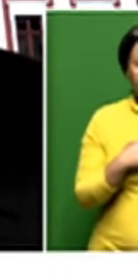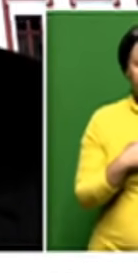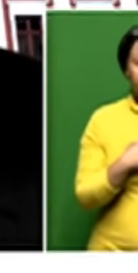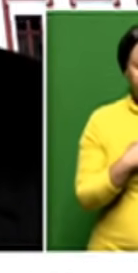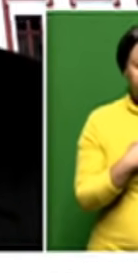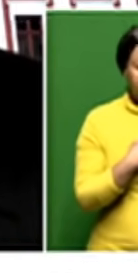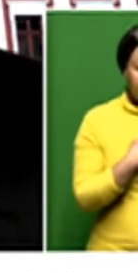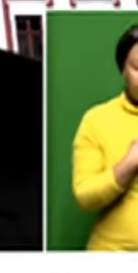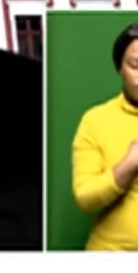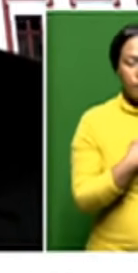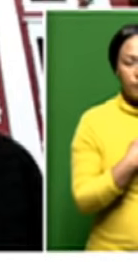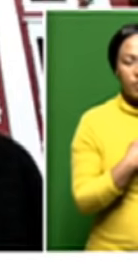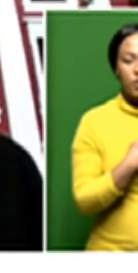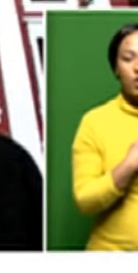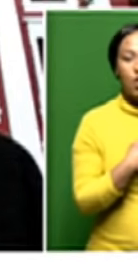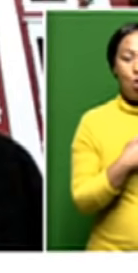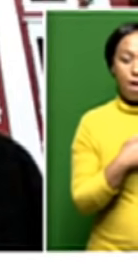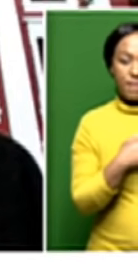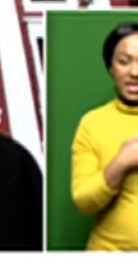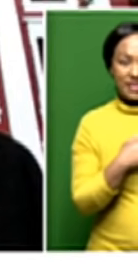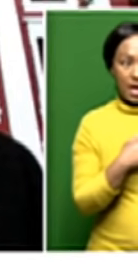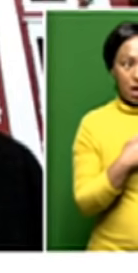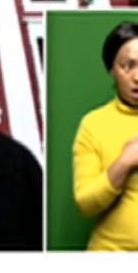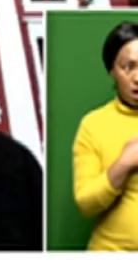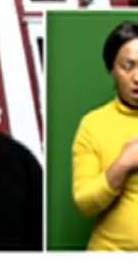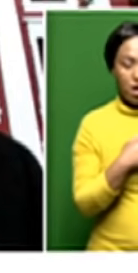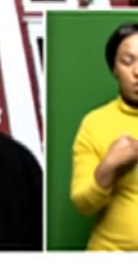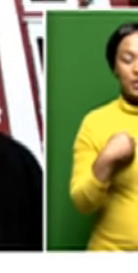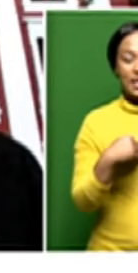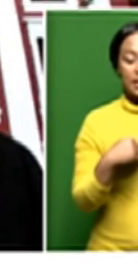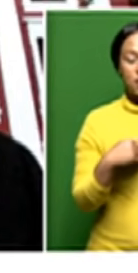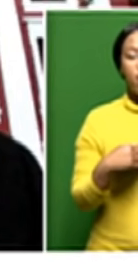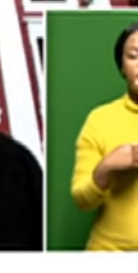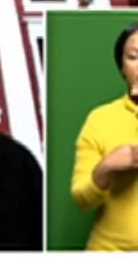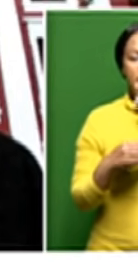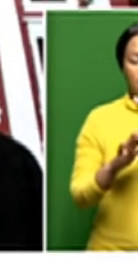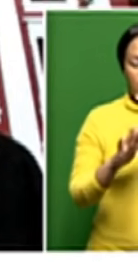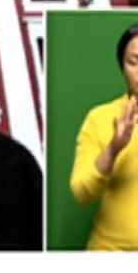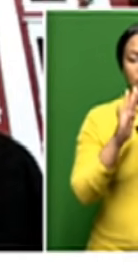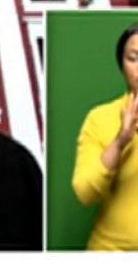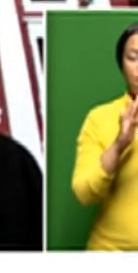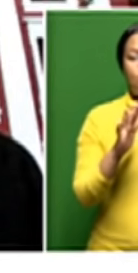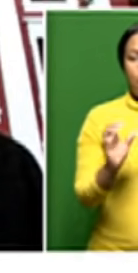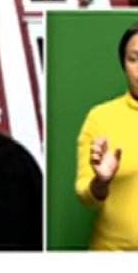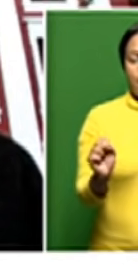Absolutely correct. And that is why those ministers will start appearing from this Friday in front of the